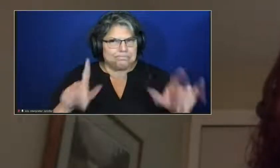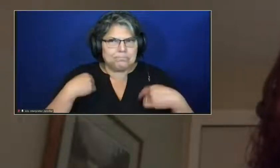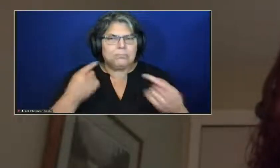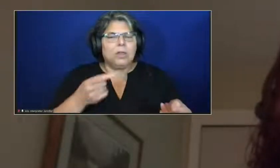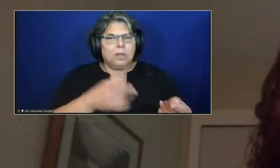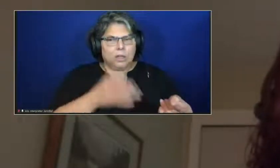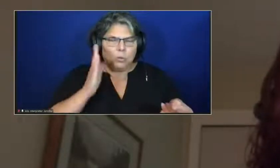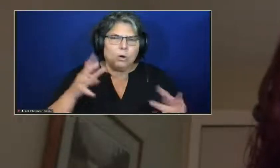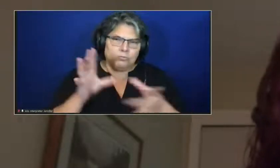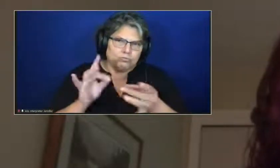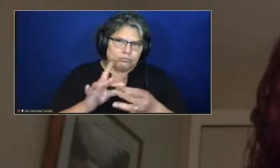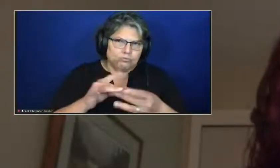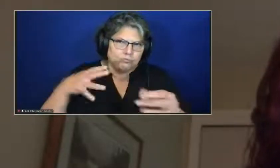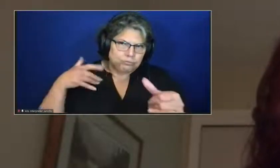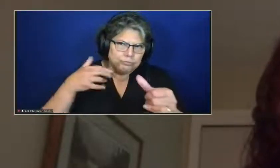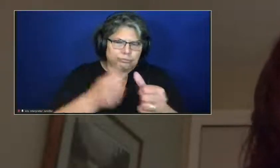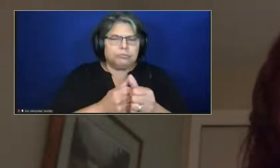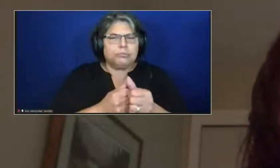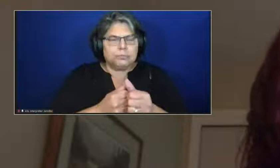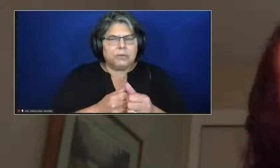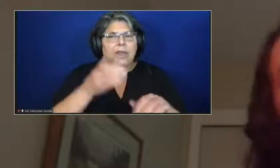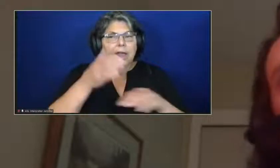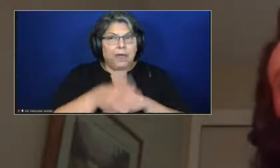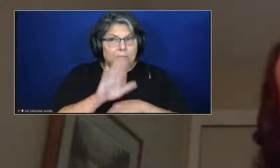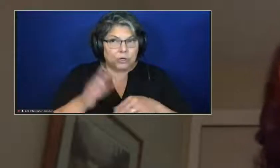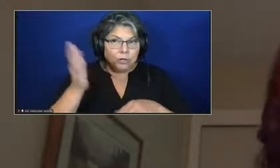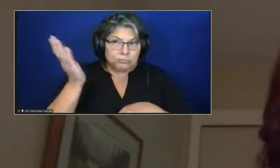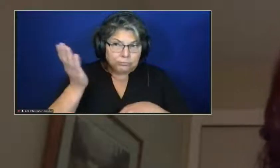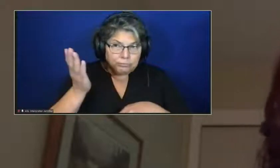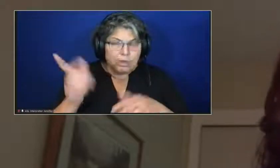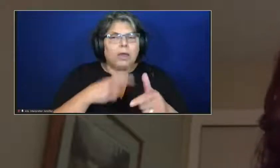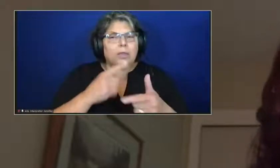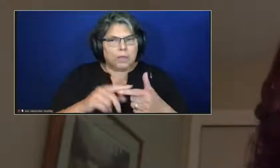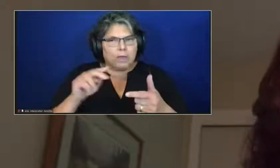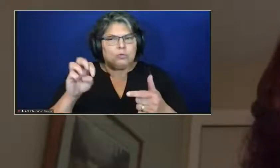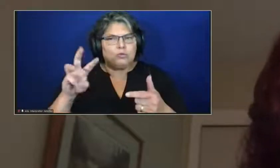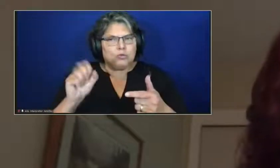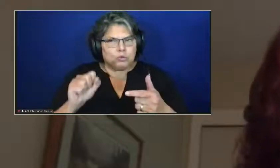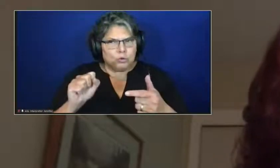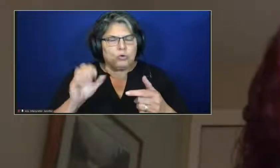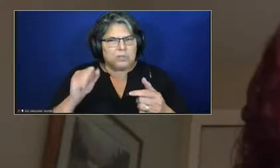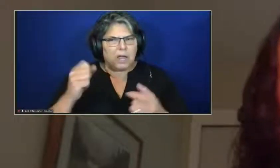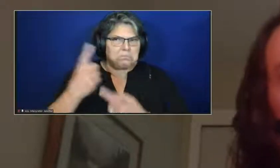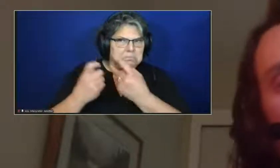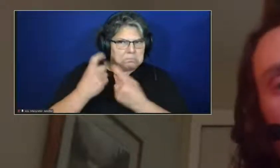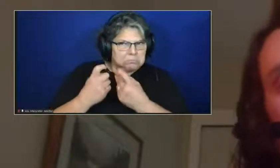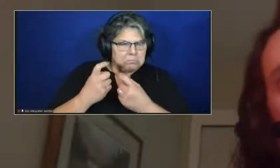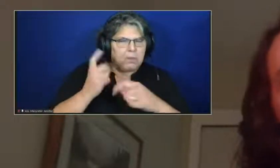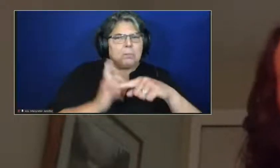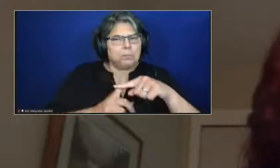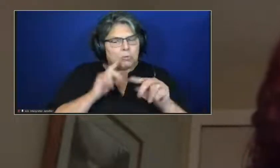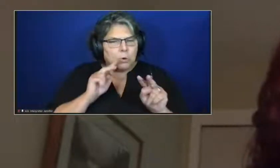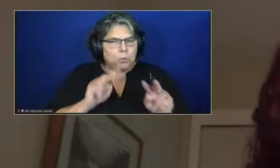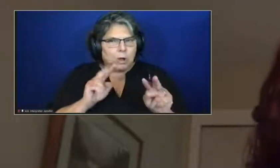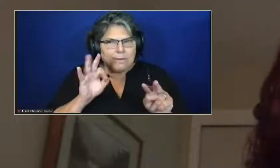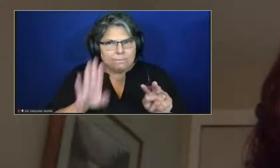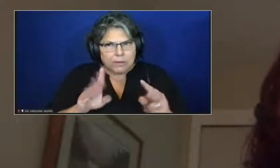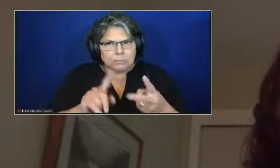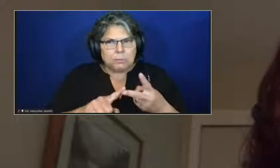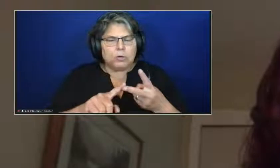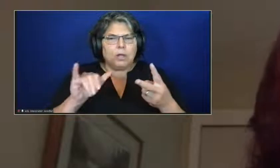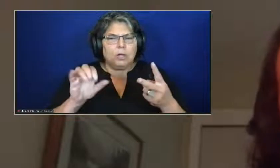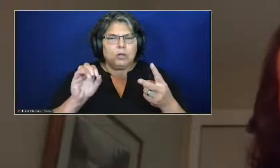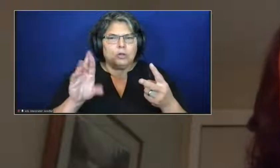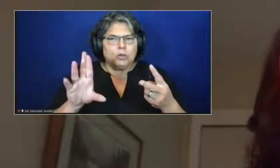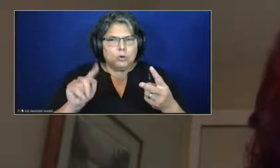presentation, we'll take some questions from local news media. And as always, we'll also be monitoring Facebook and YouTube for public